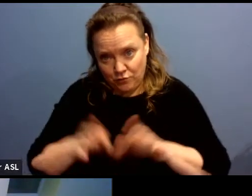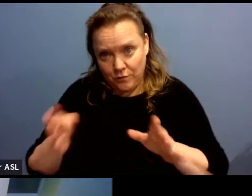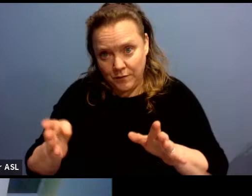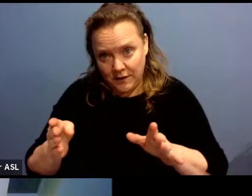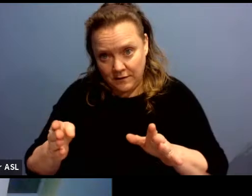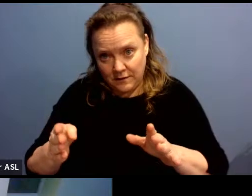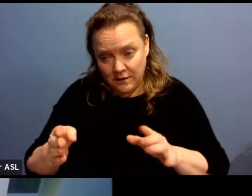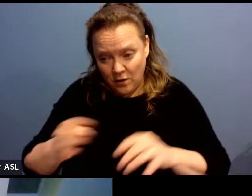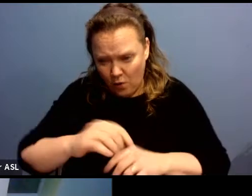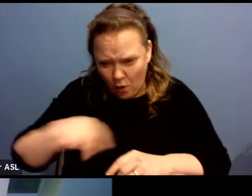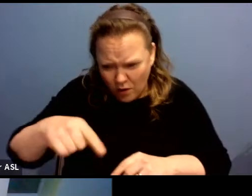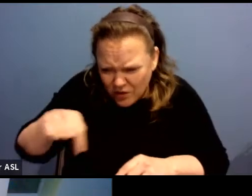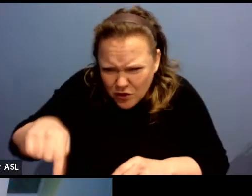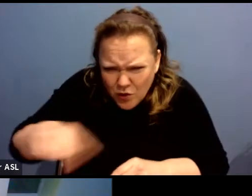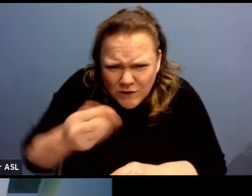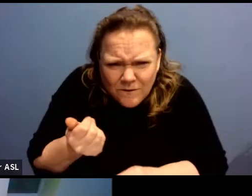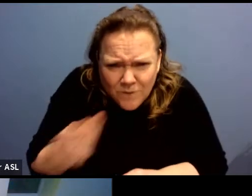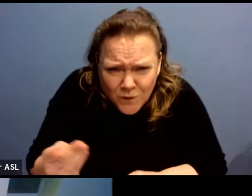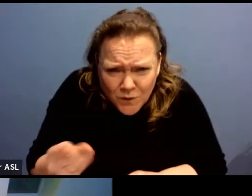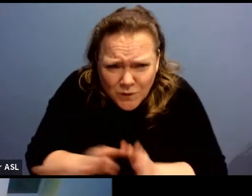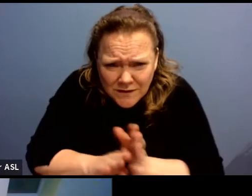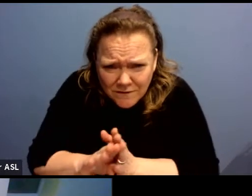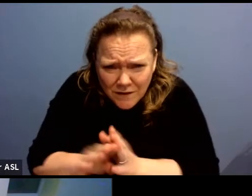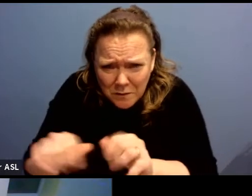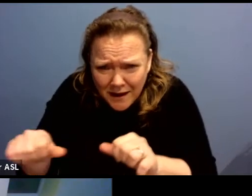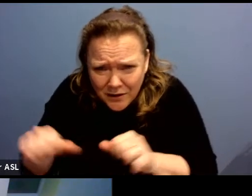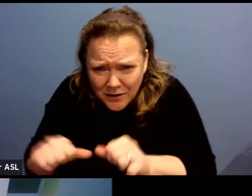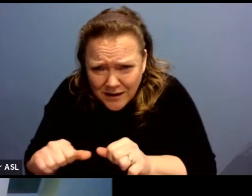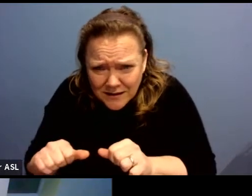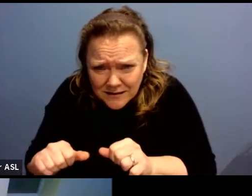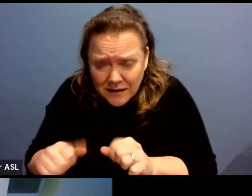developments, just those developments alone, account for